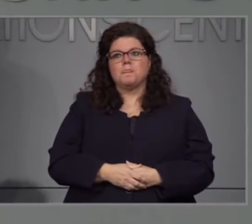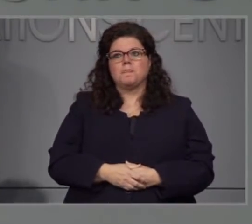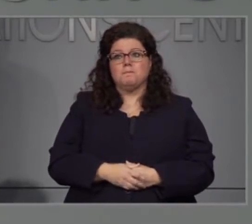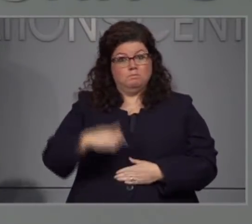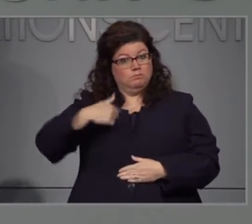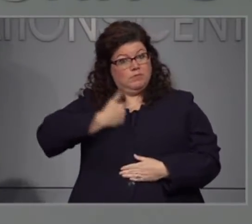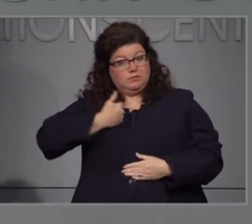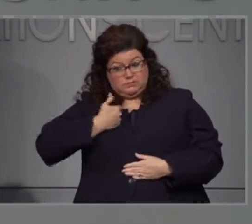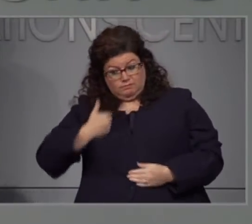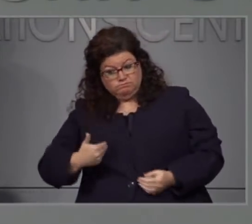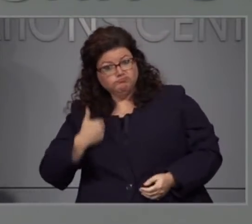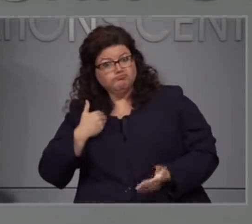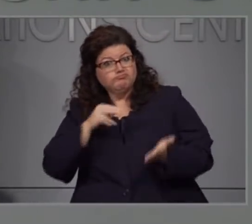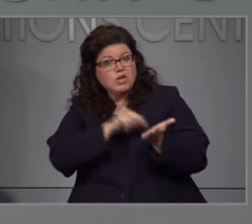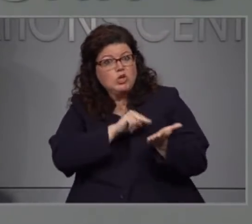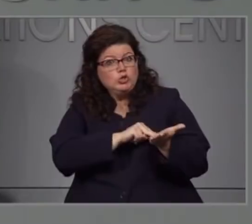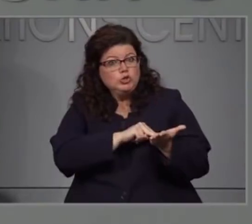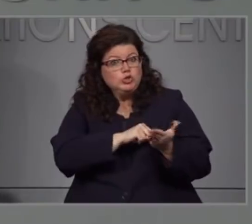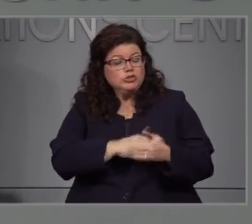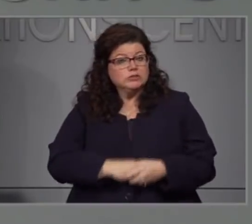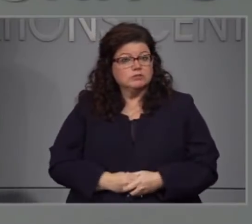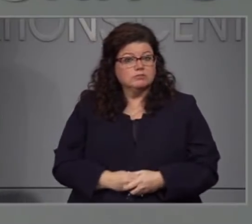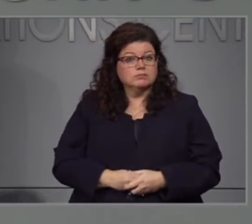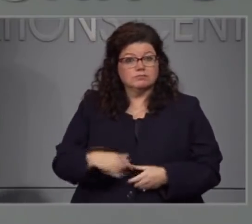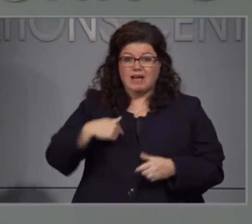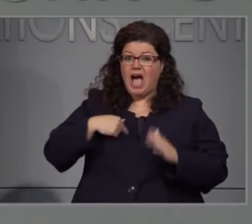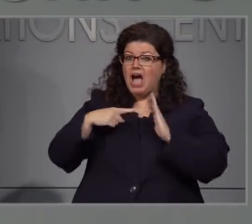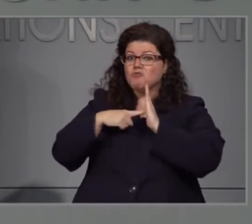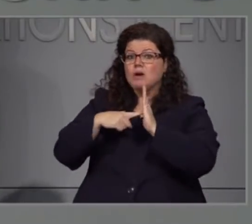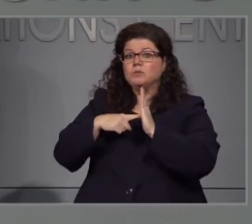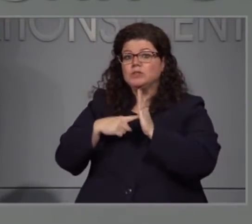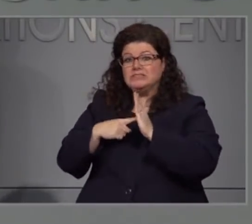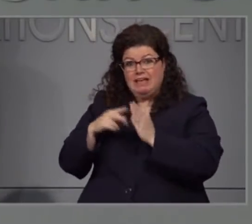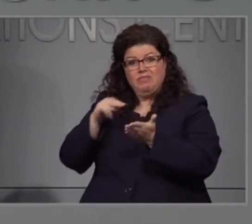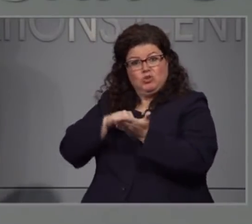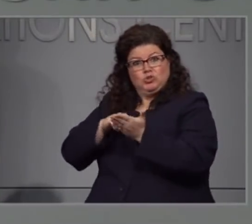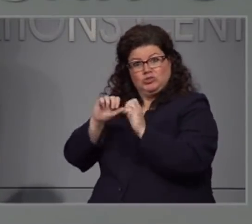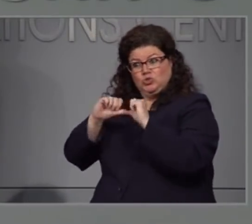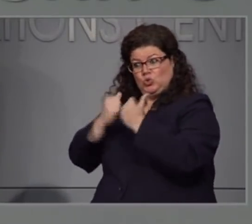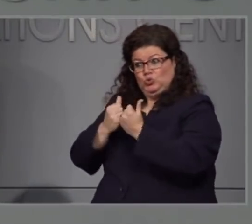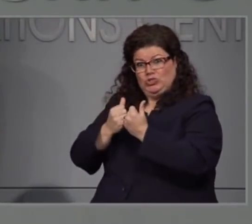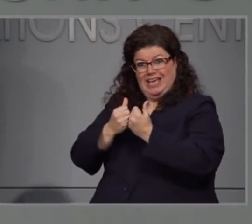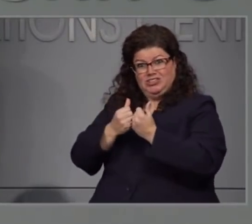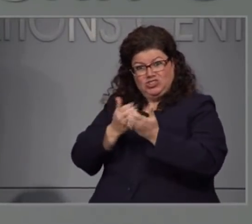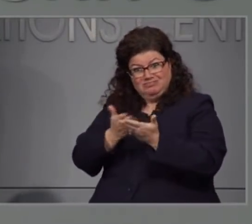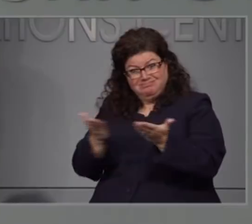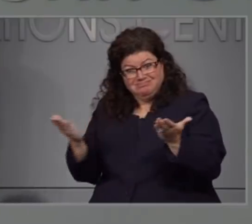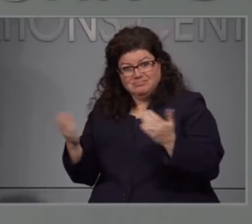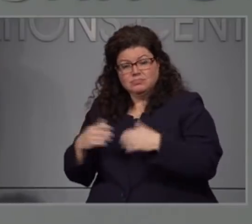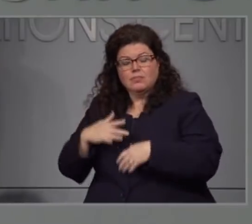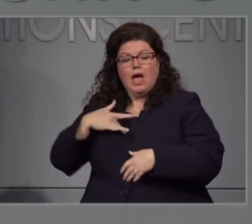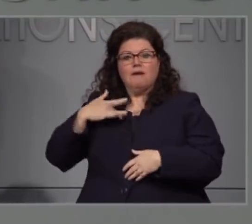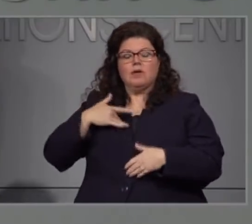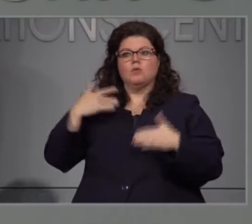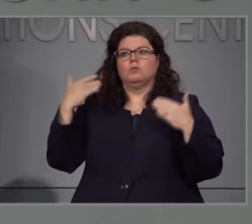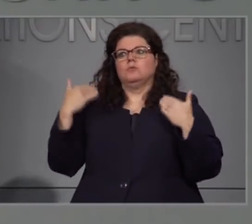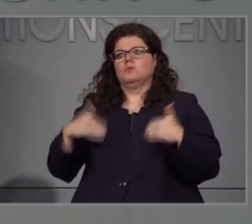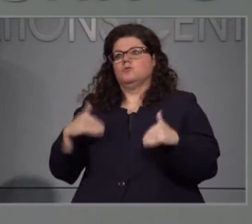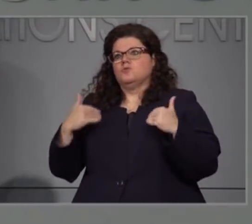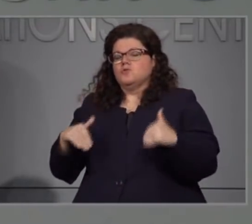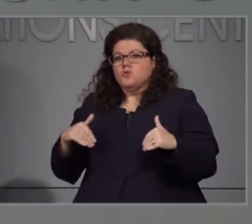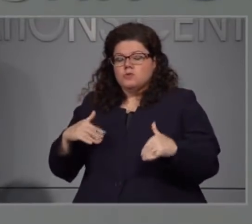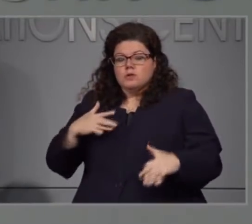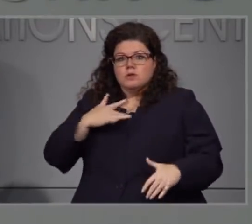practice nurse and someone representing other frontline nurses, I feel the emotional and